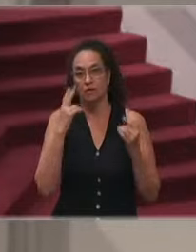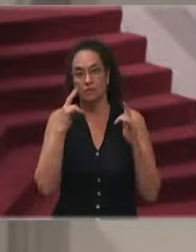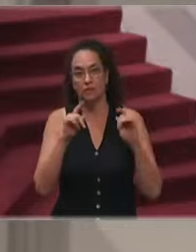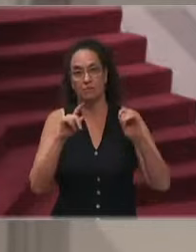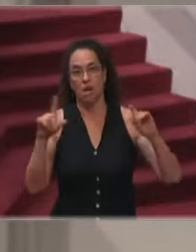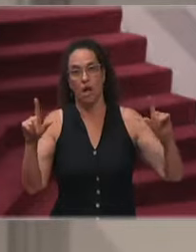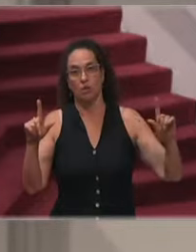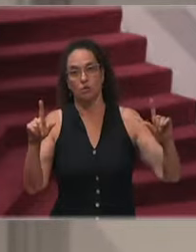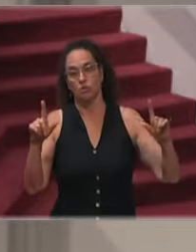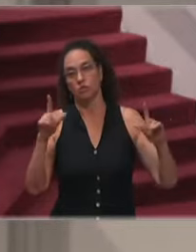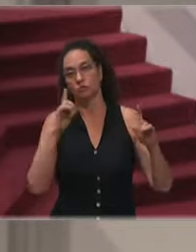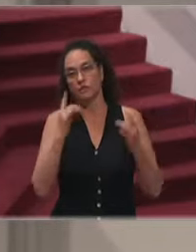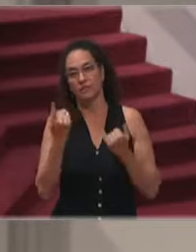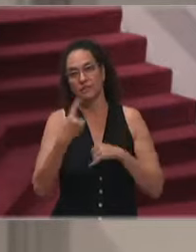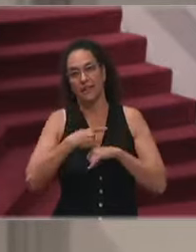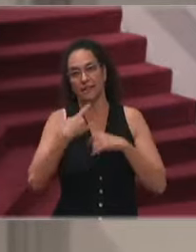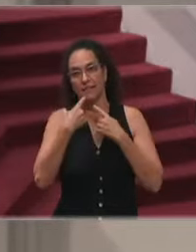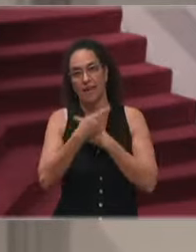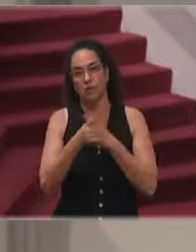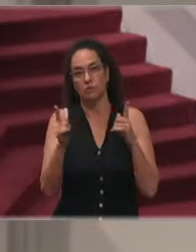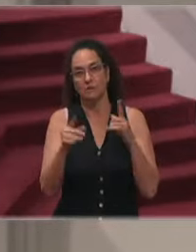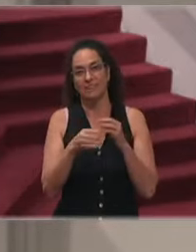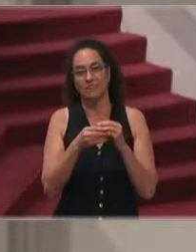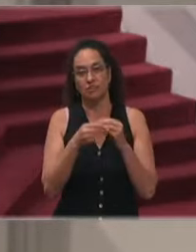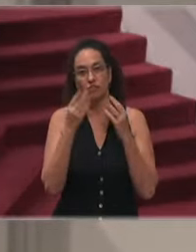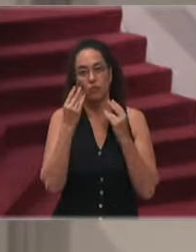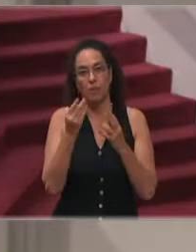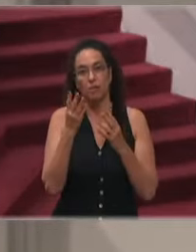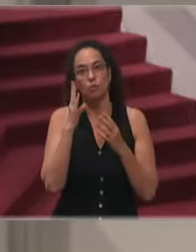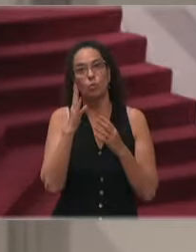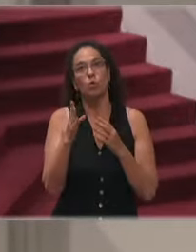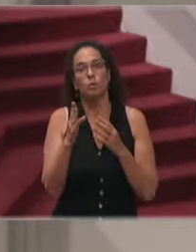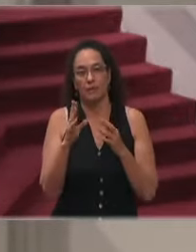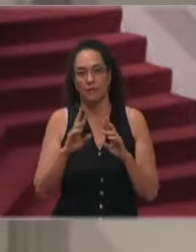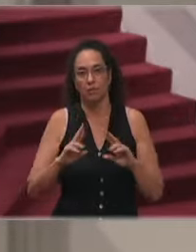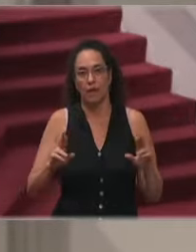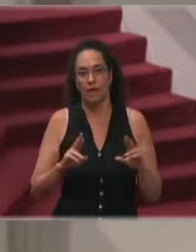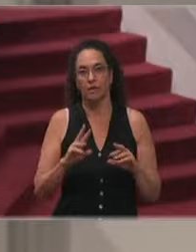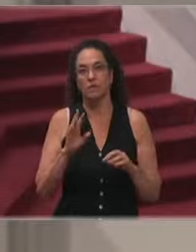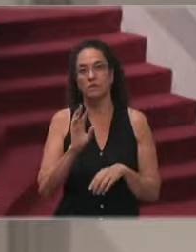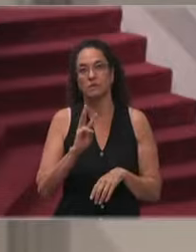additional information is available on the church website at